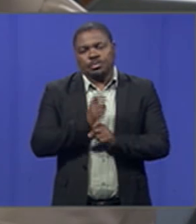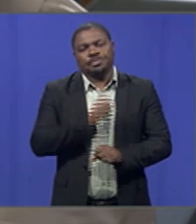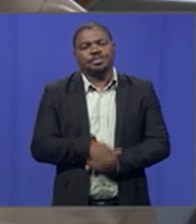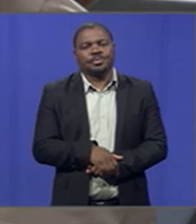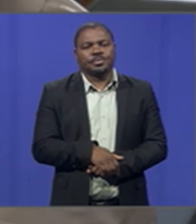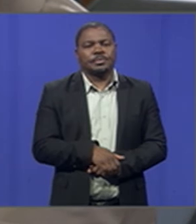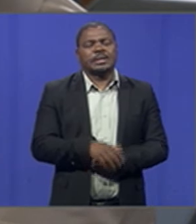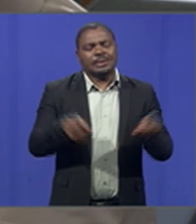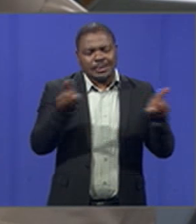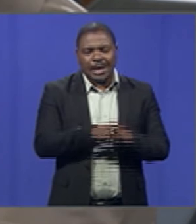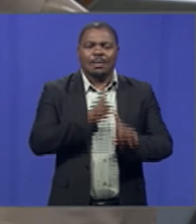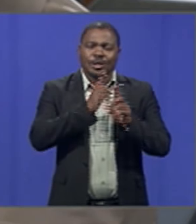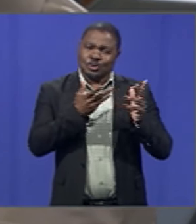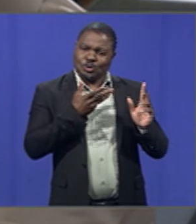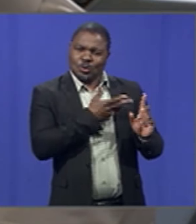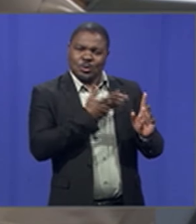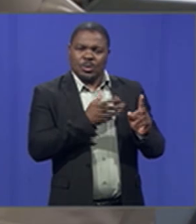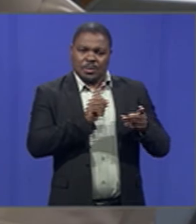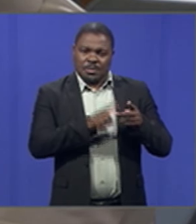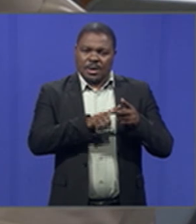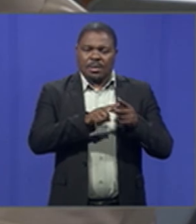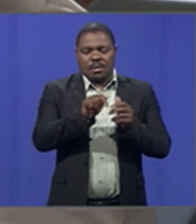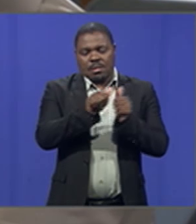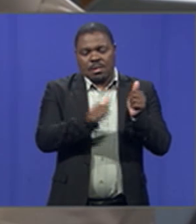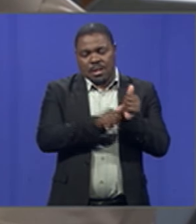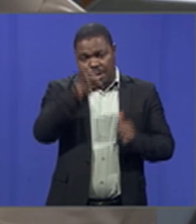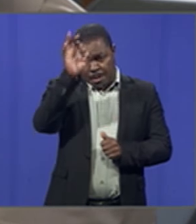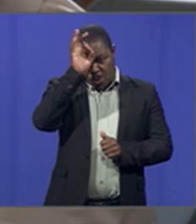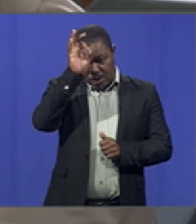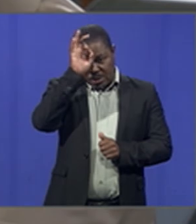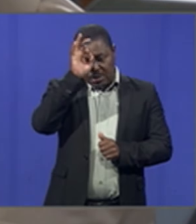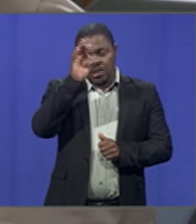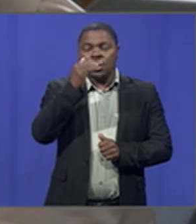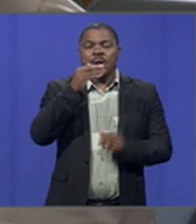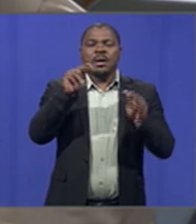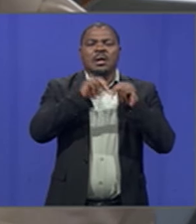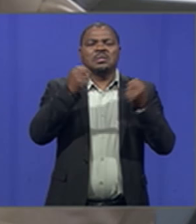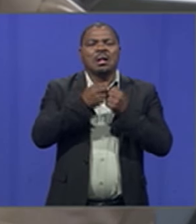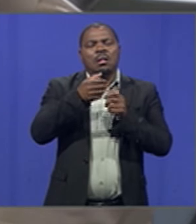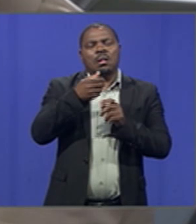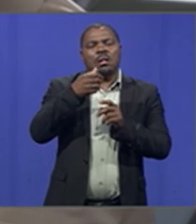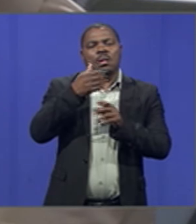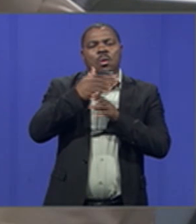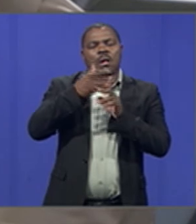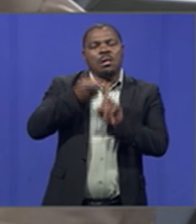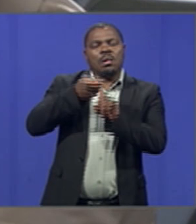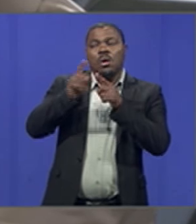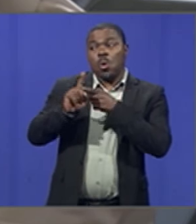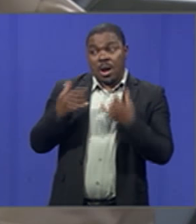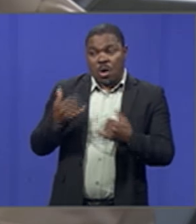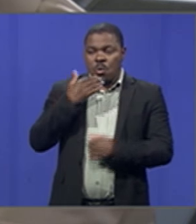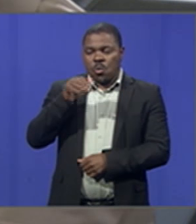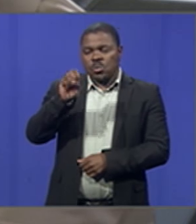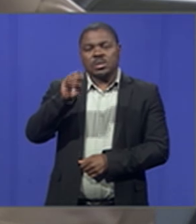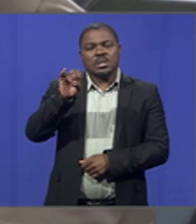tsweletse fela jalo le ka ga kgang ya motlatsa mokomishenara wa mapodisi bosetšhaba yo a sekegilweng Lieutenant General Shadrack